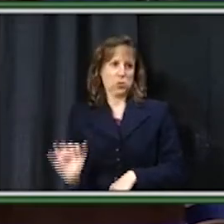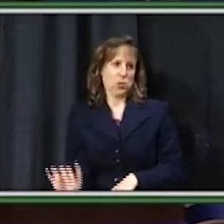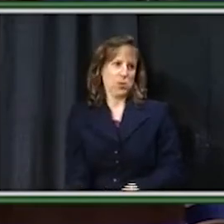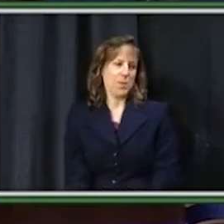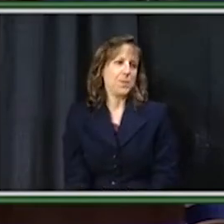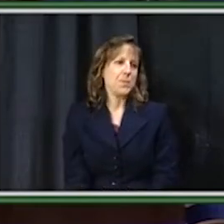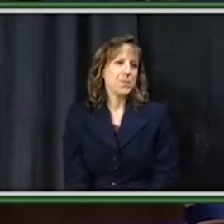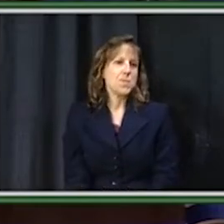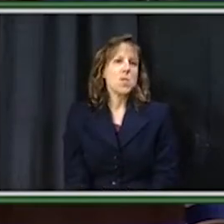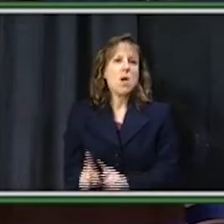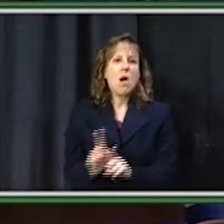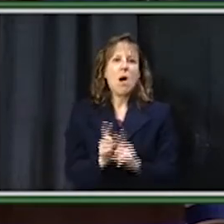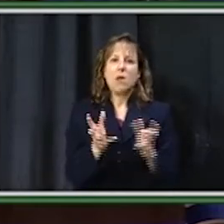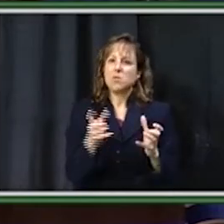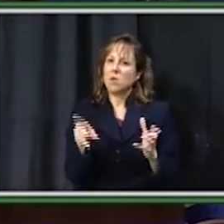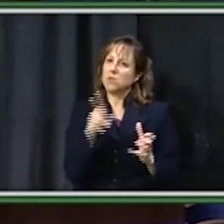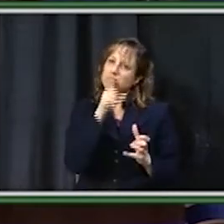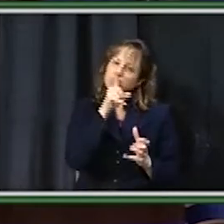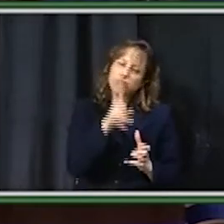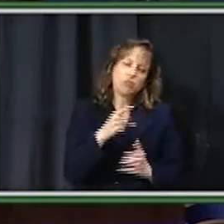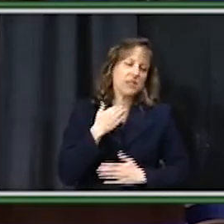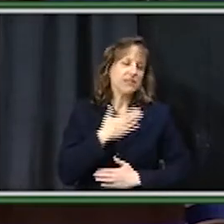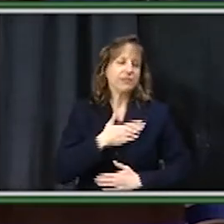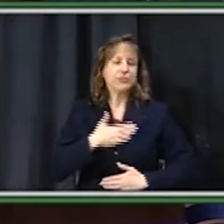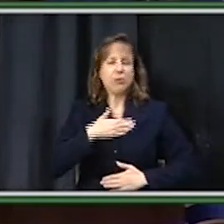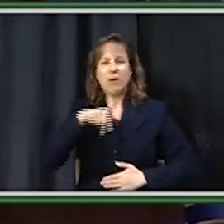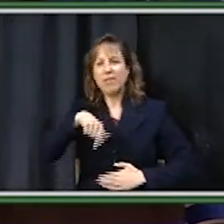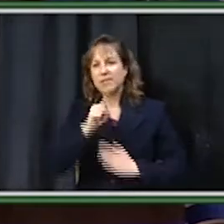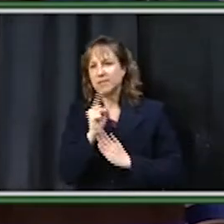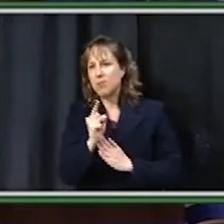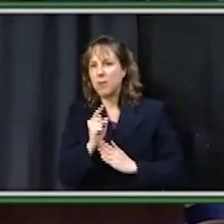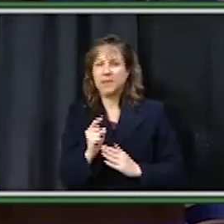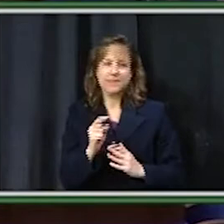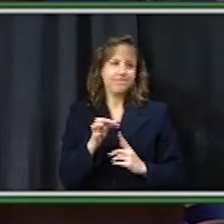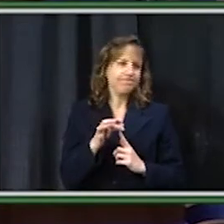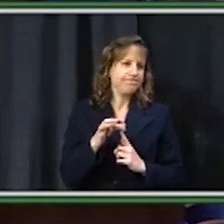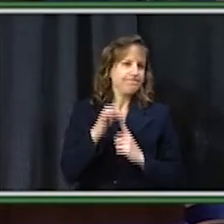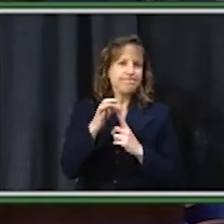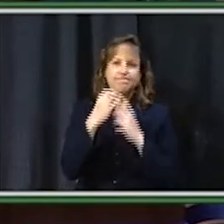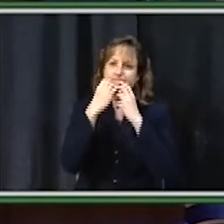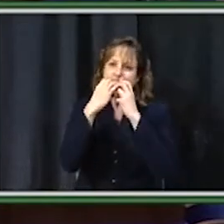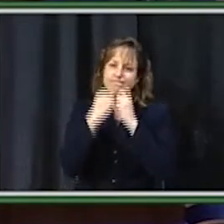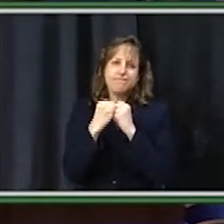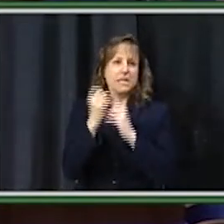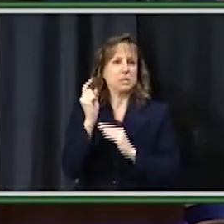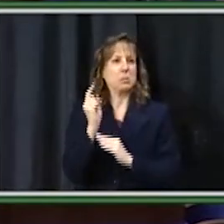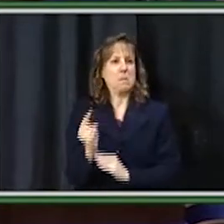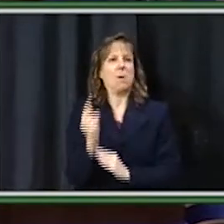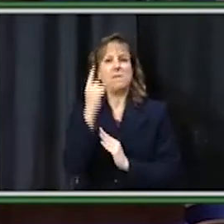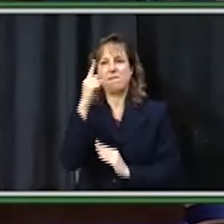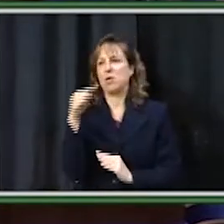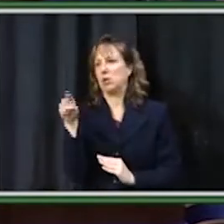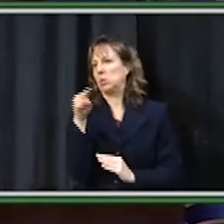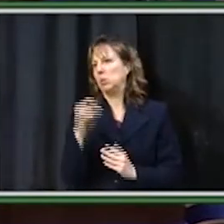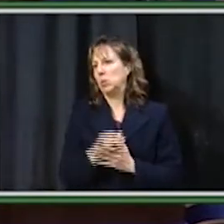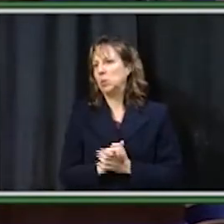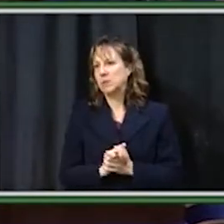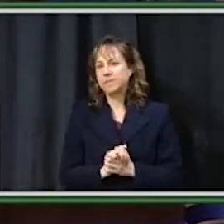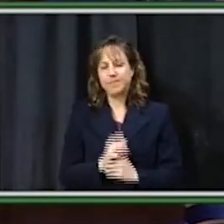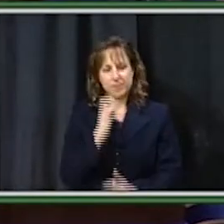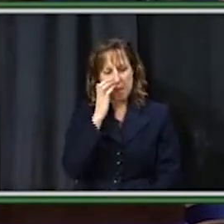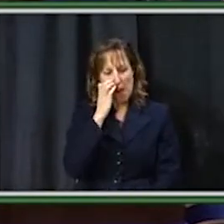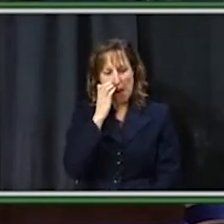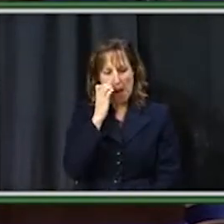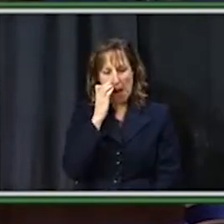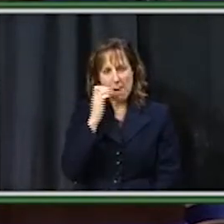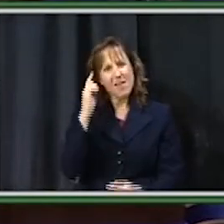want you to thoroughly enjoy this moment. It is a very special and powerful moment, and reflect on what it means